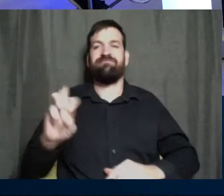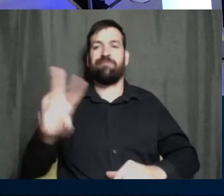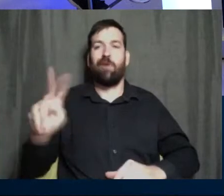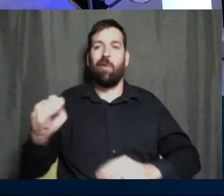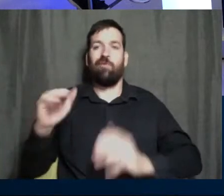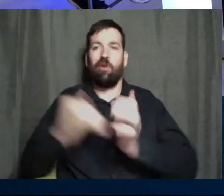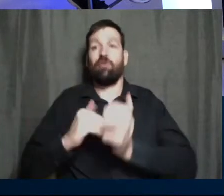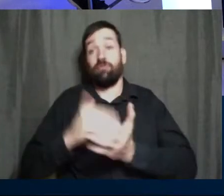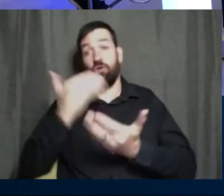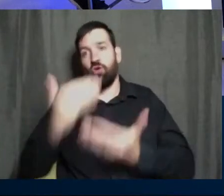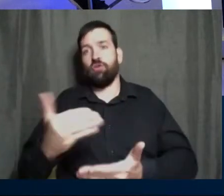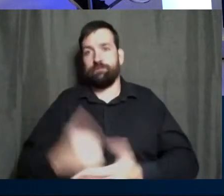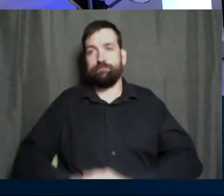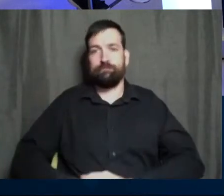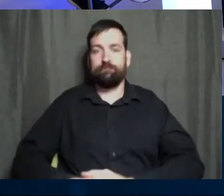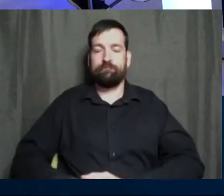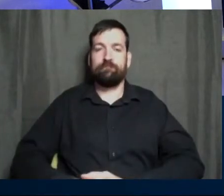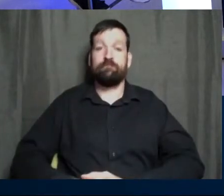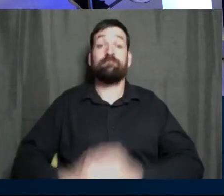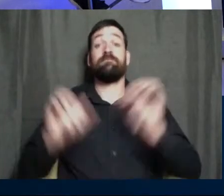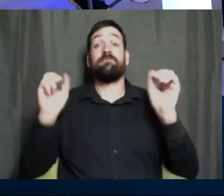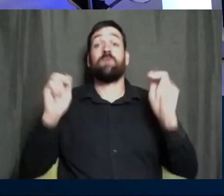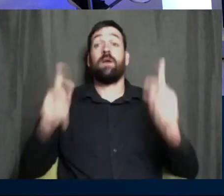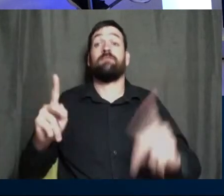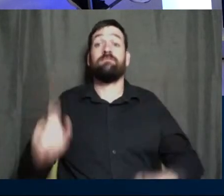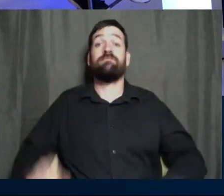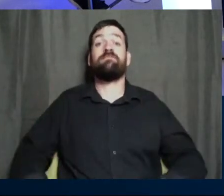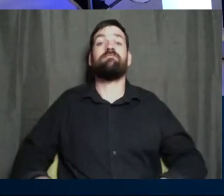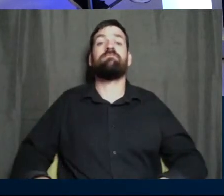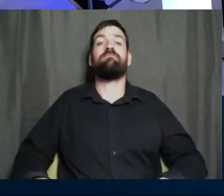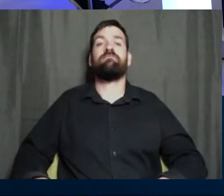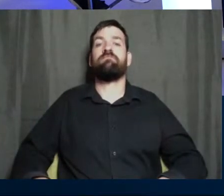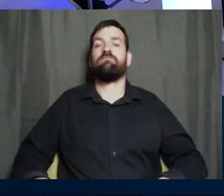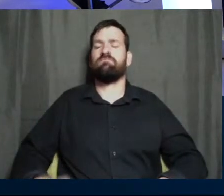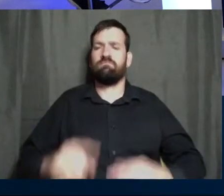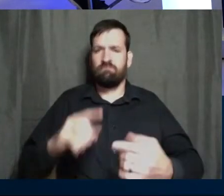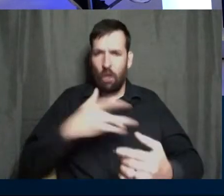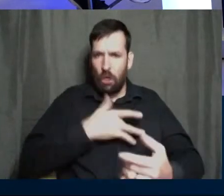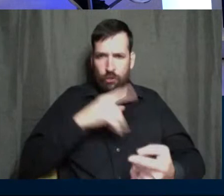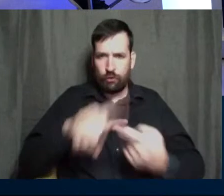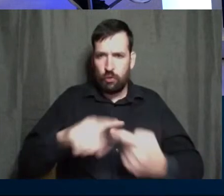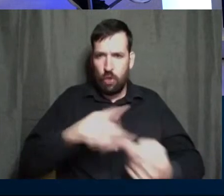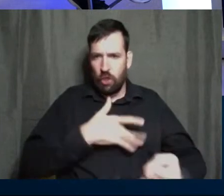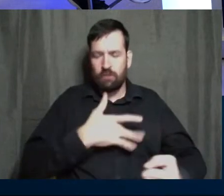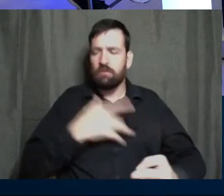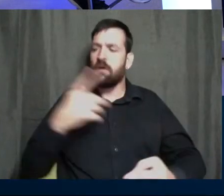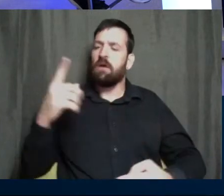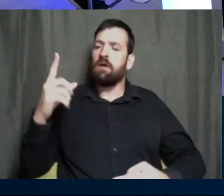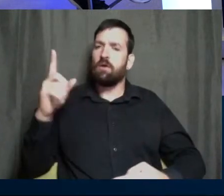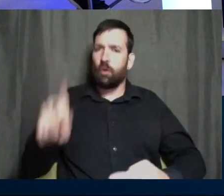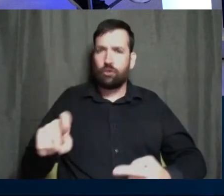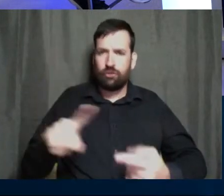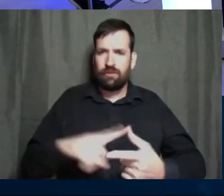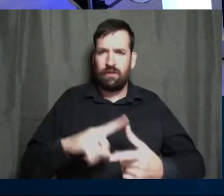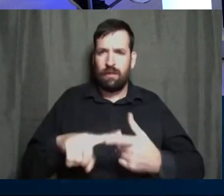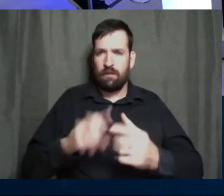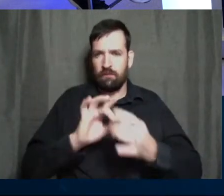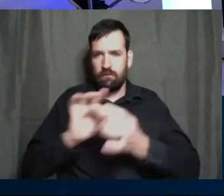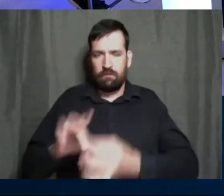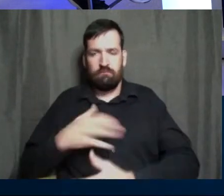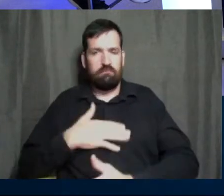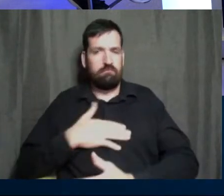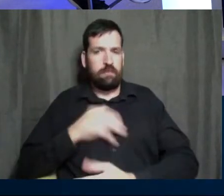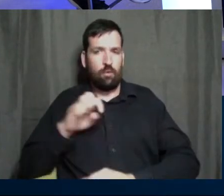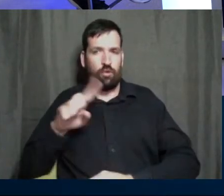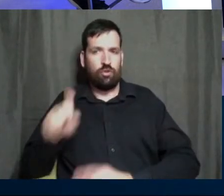source. Okay. A couple more things were just about heart to heart. Just any, there was a question, and then it kind of went with a question I had, but just kind of what you